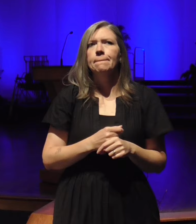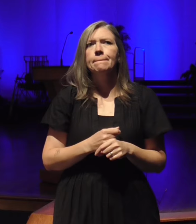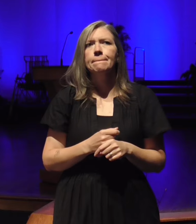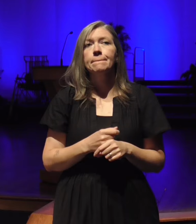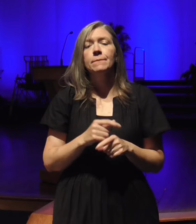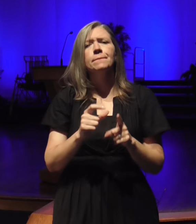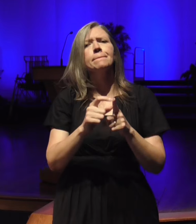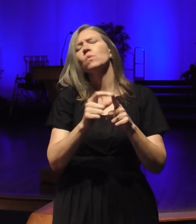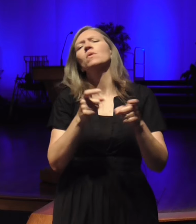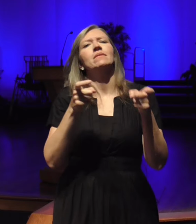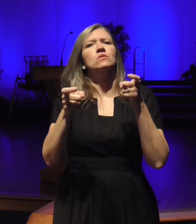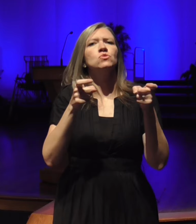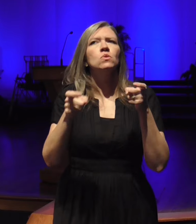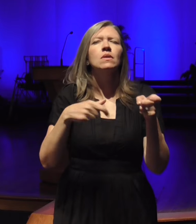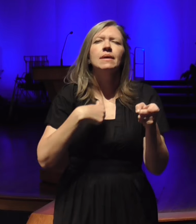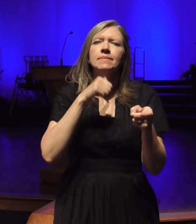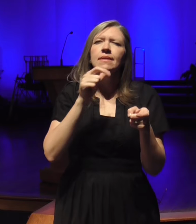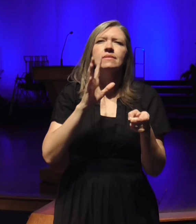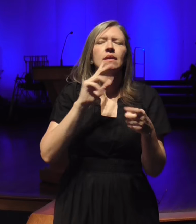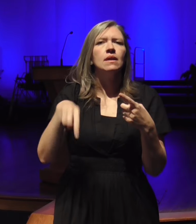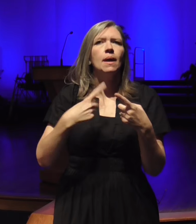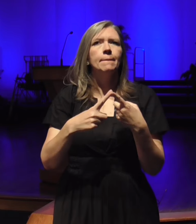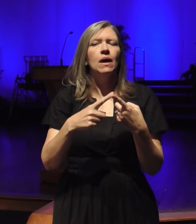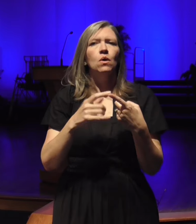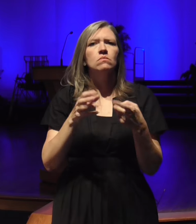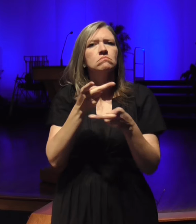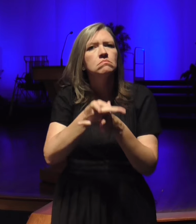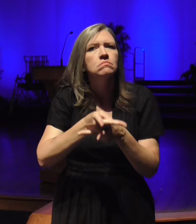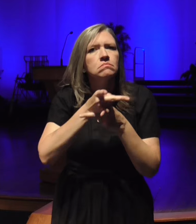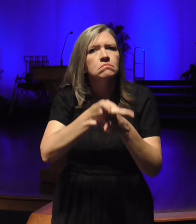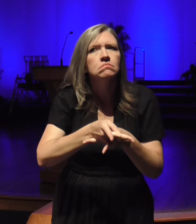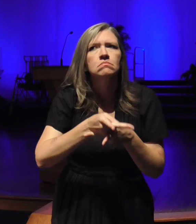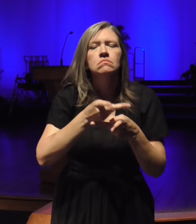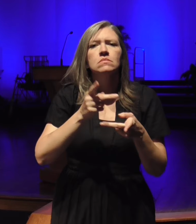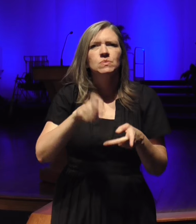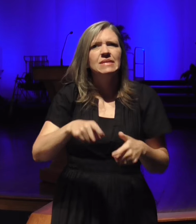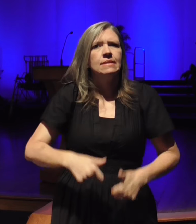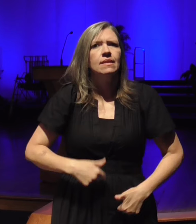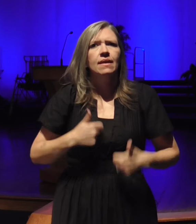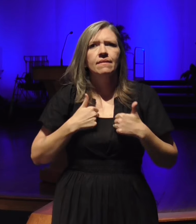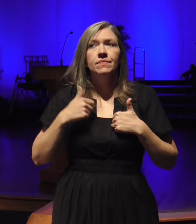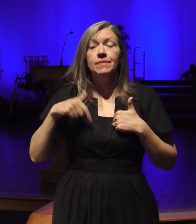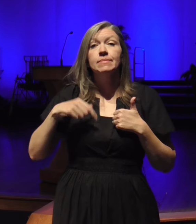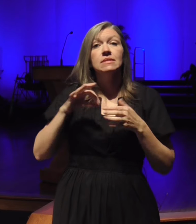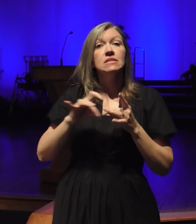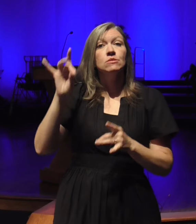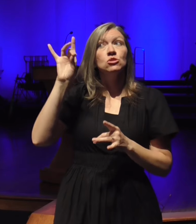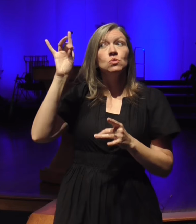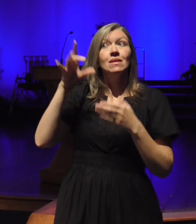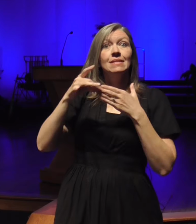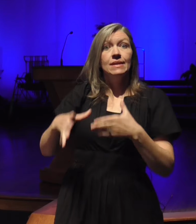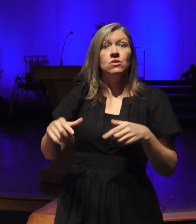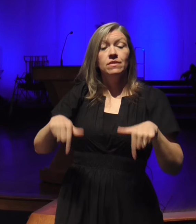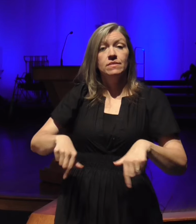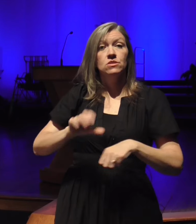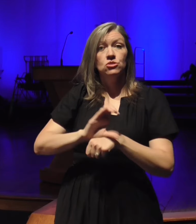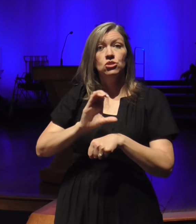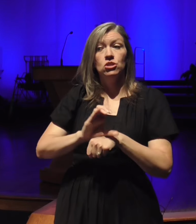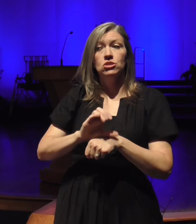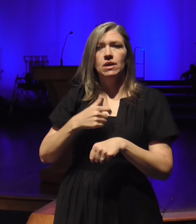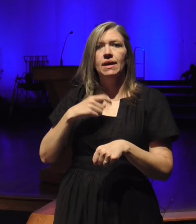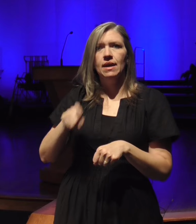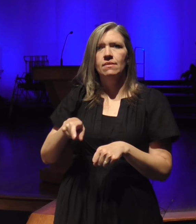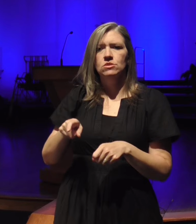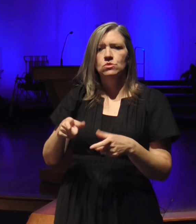little better than we do. Now, I'm not talking about the control that's kind of the discernment we need in our